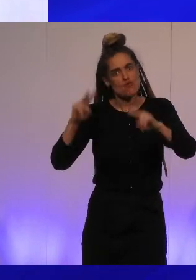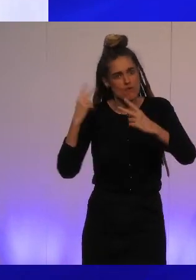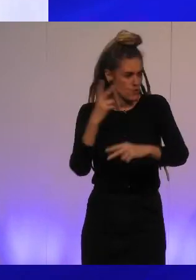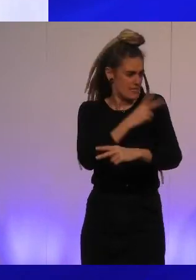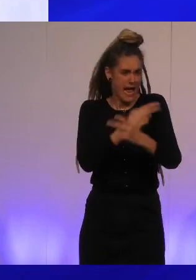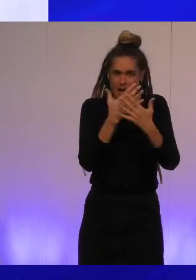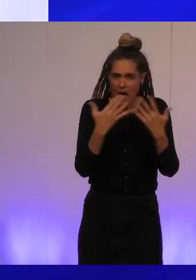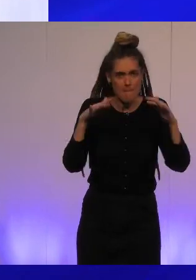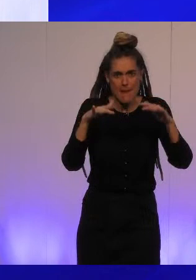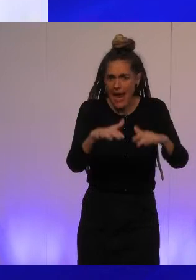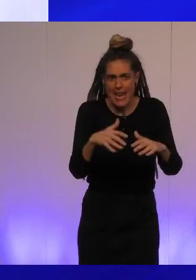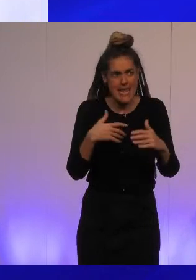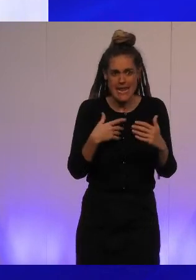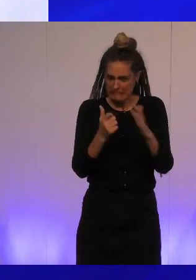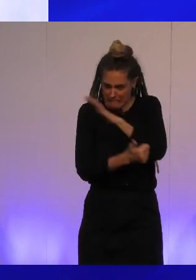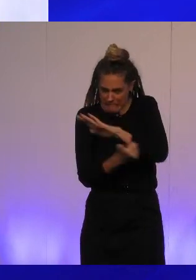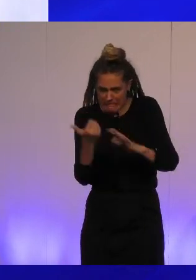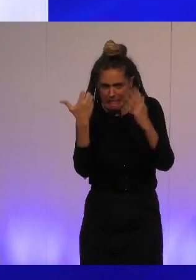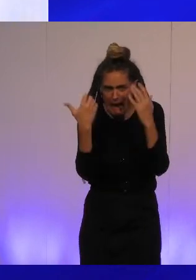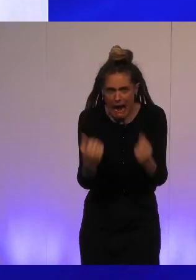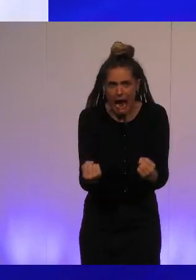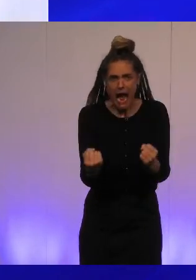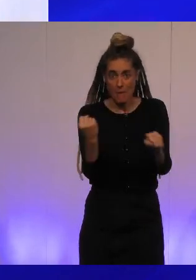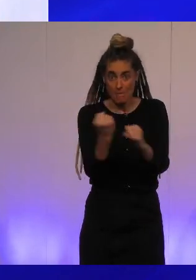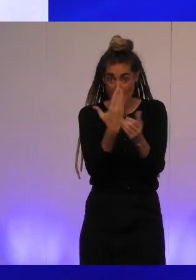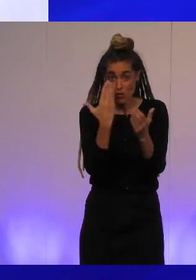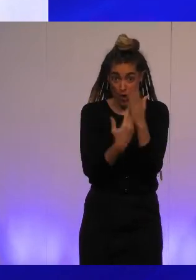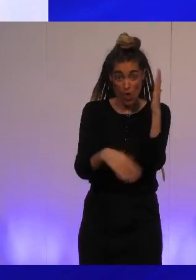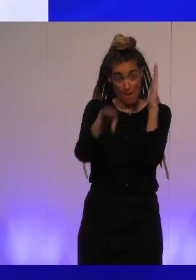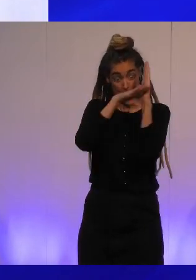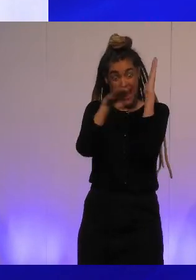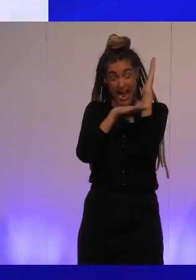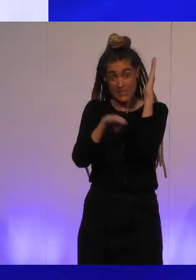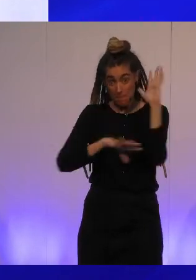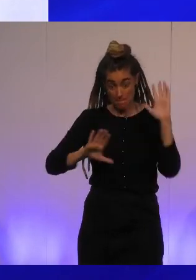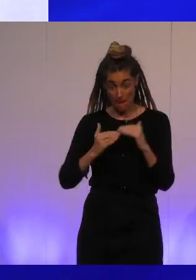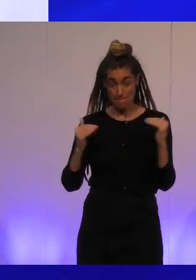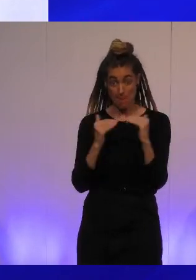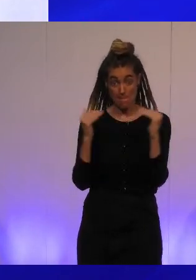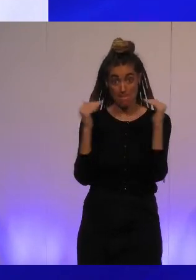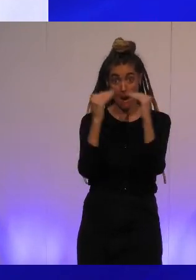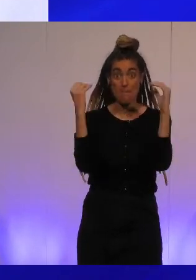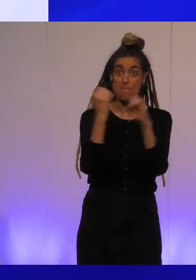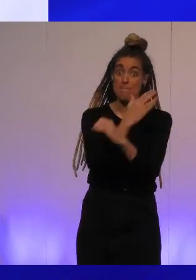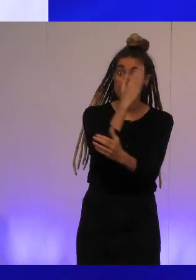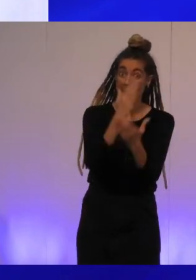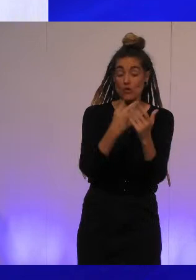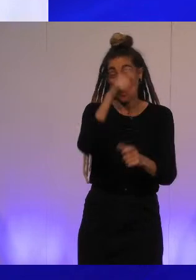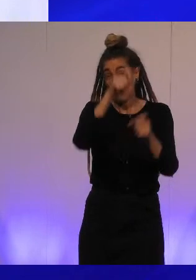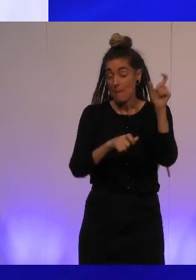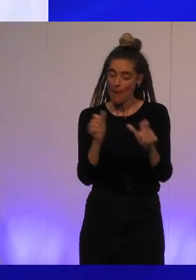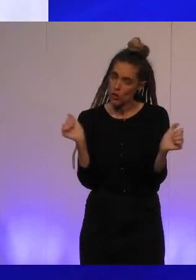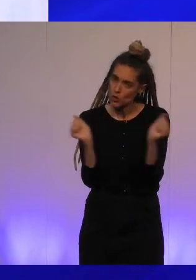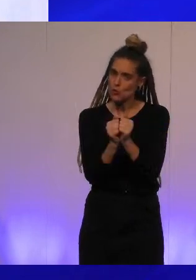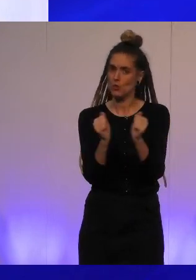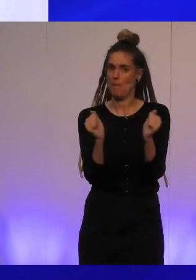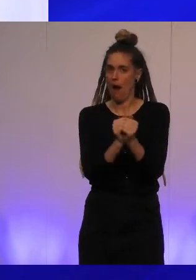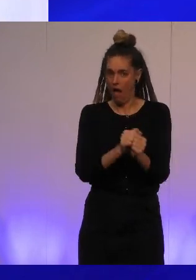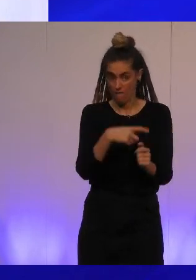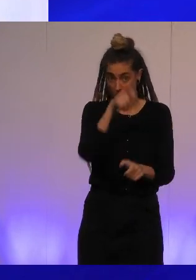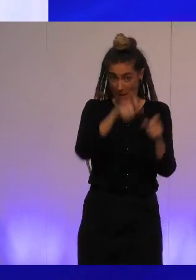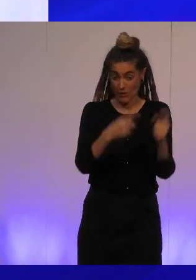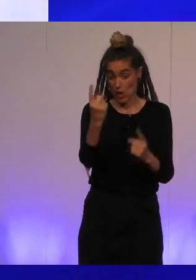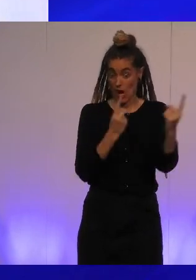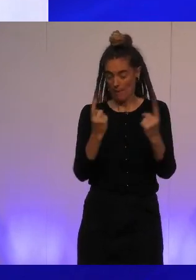skill and band to make sure that we are getting the right people to care for the numbers of patients